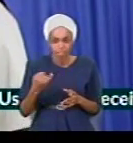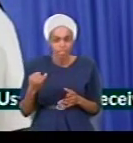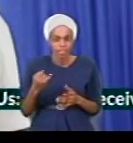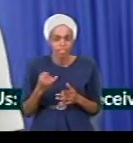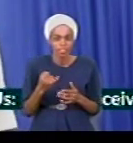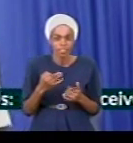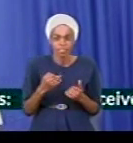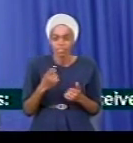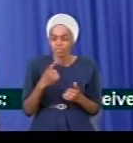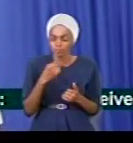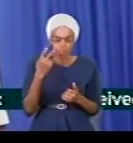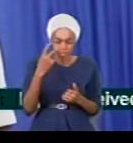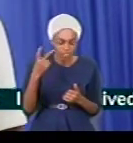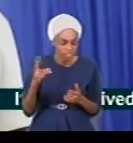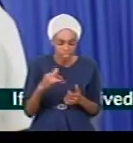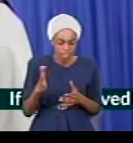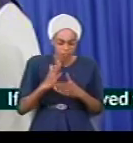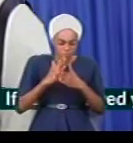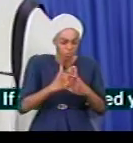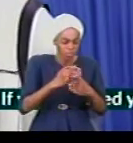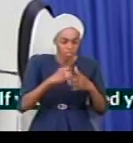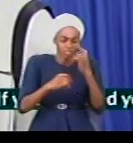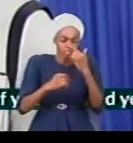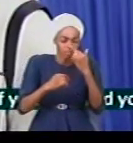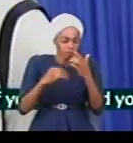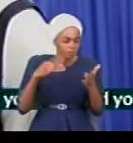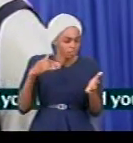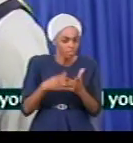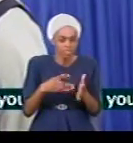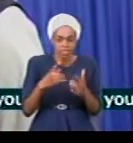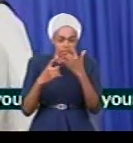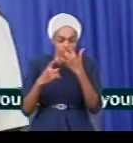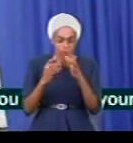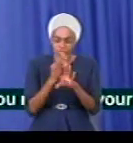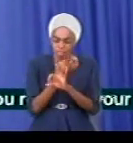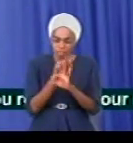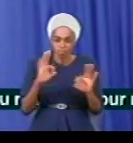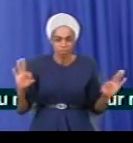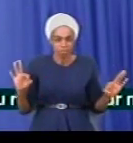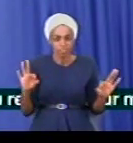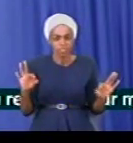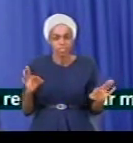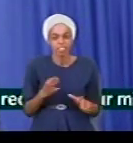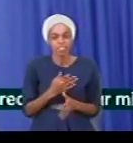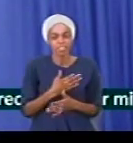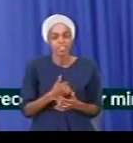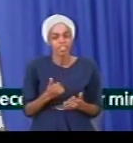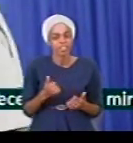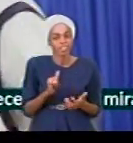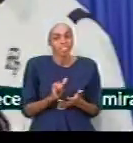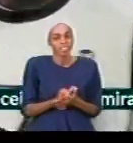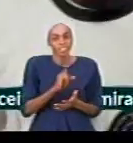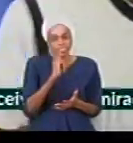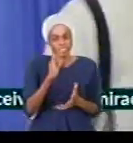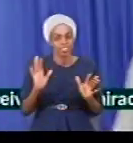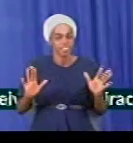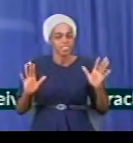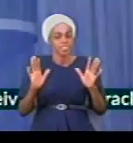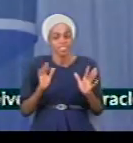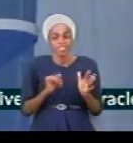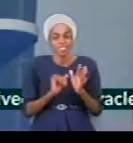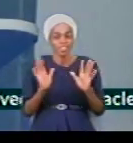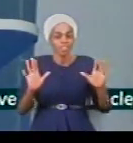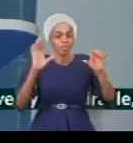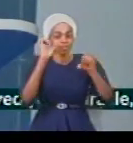and I think that's a miracle for me I think famous put your hands together